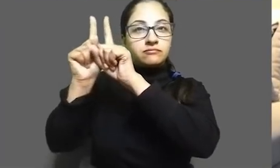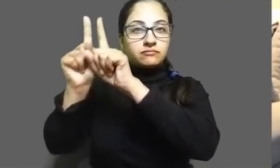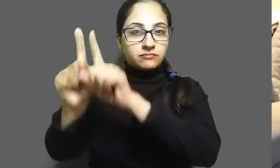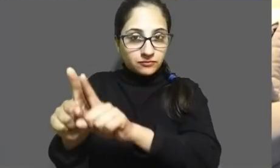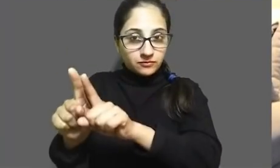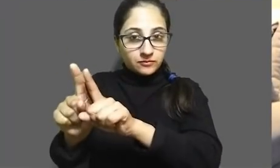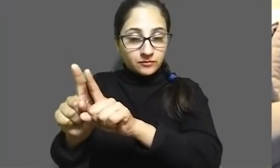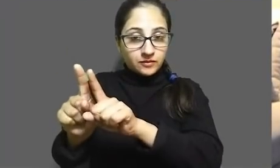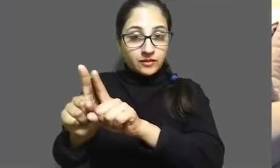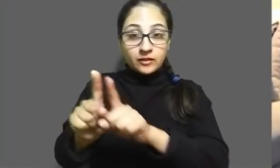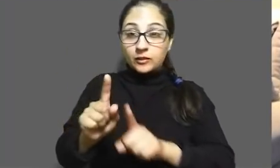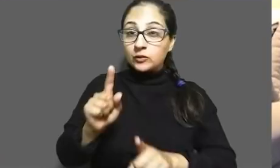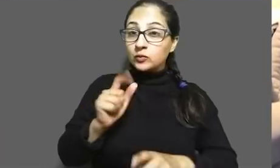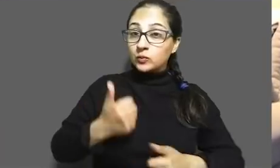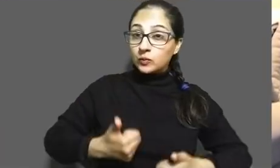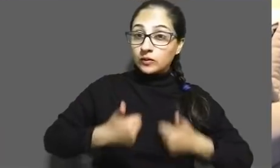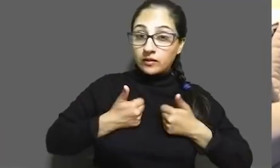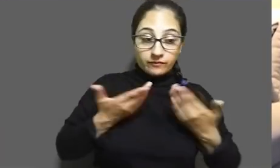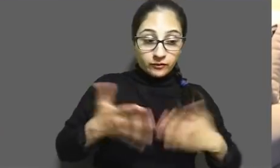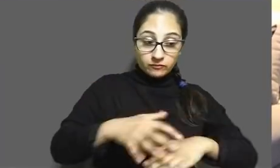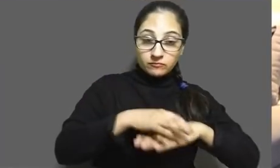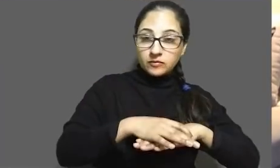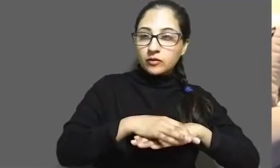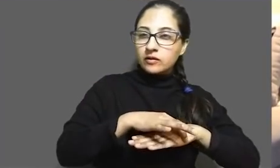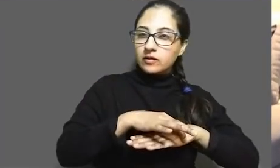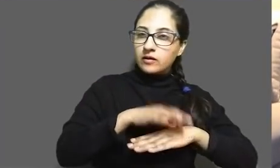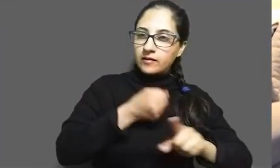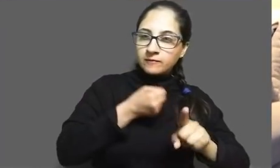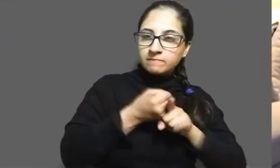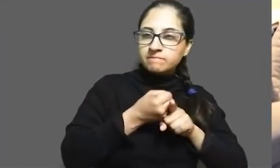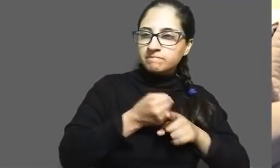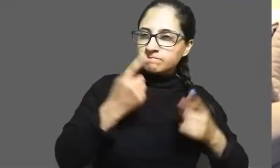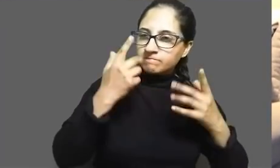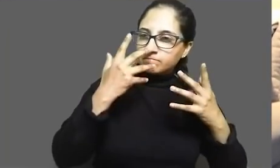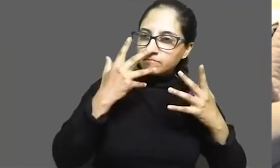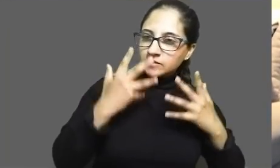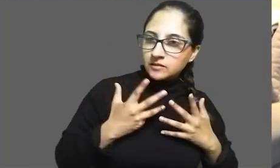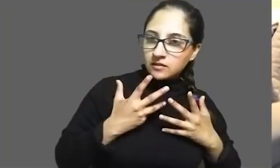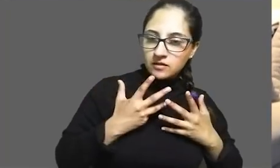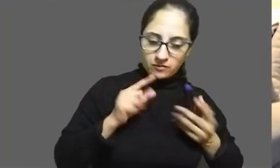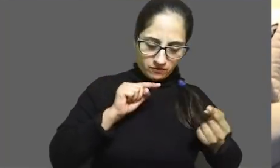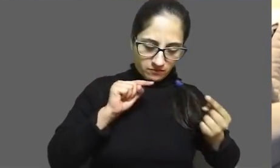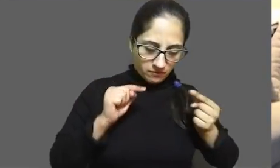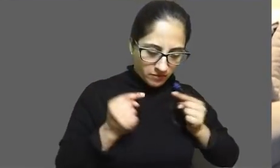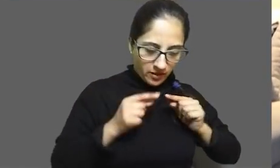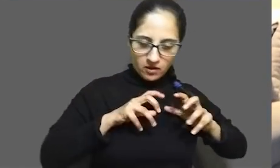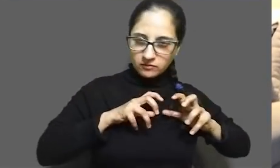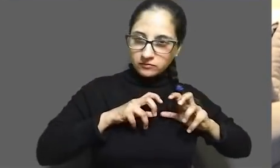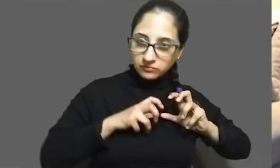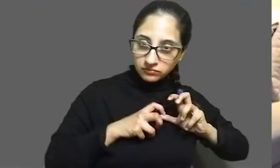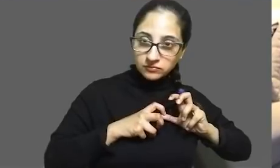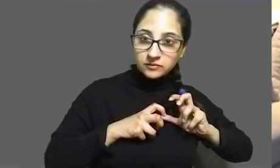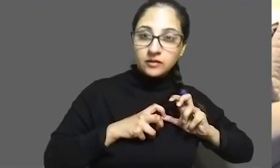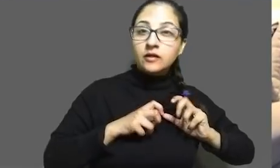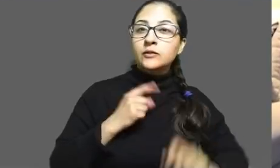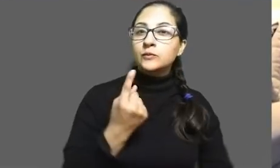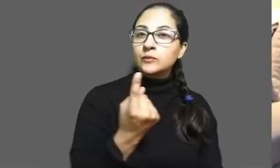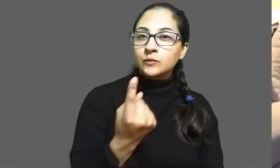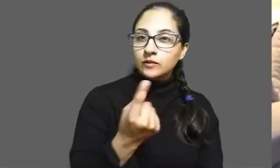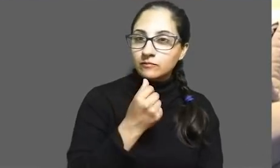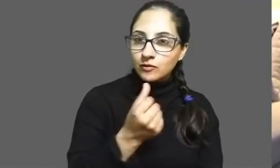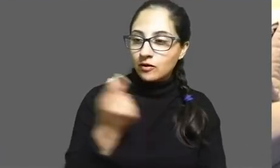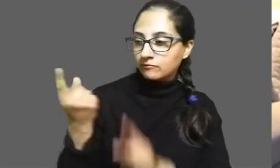And as we go through this journey of loss and pain, we can remember that our Imam is with